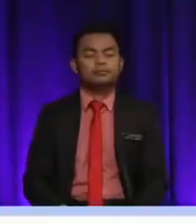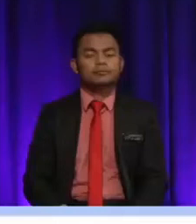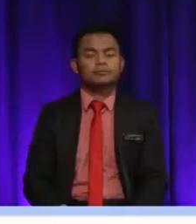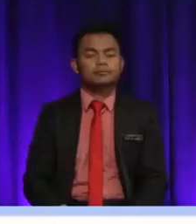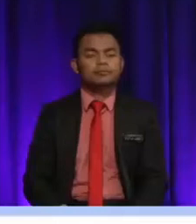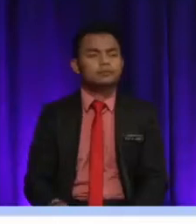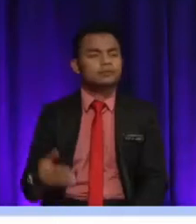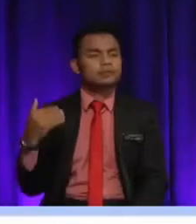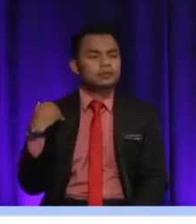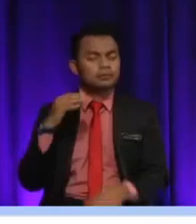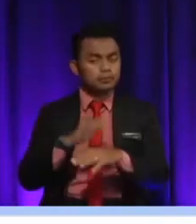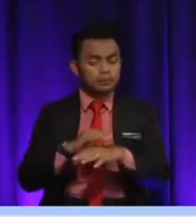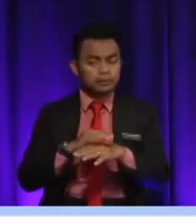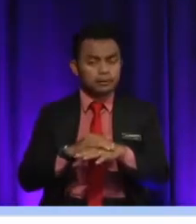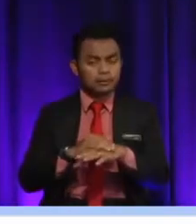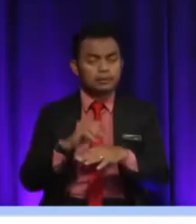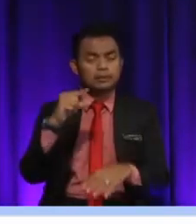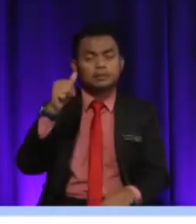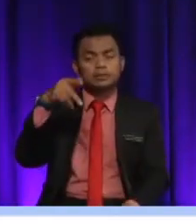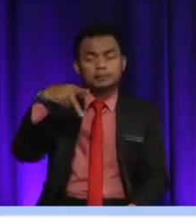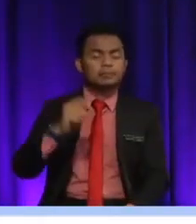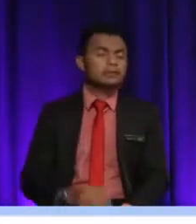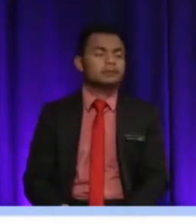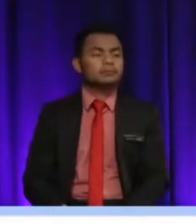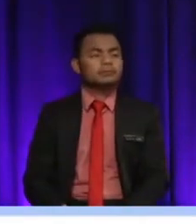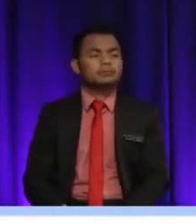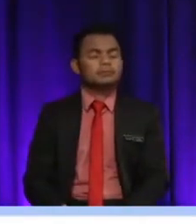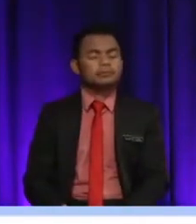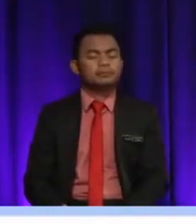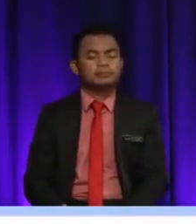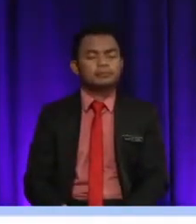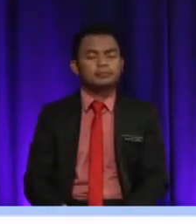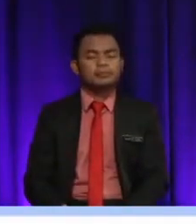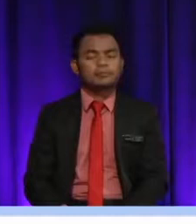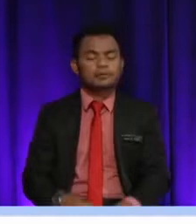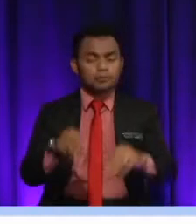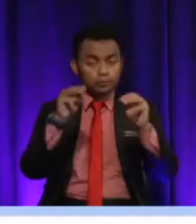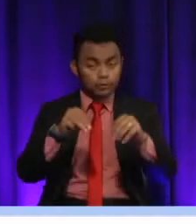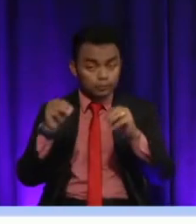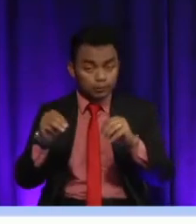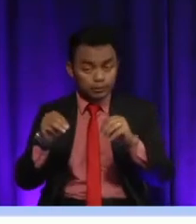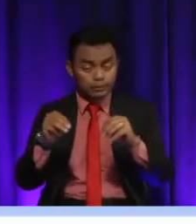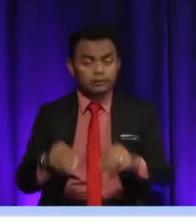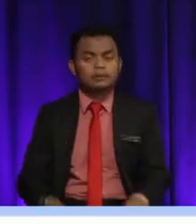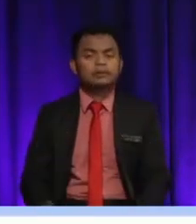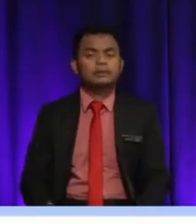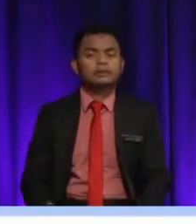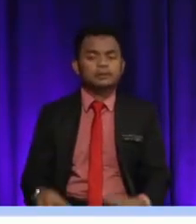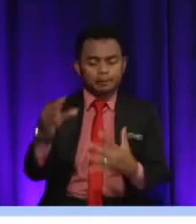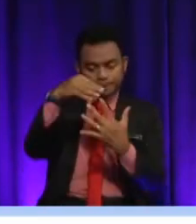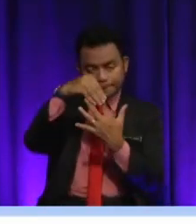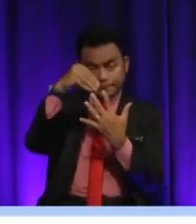are several gaps, those little boxes over there. Yeah. So the pupil's task would be for them to select